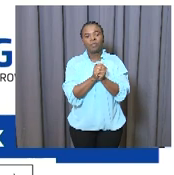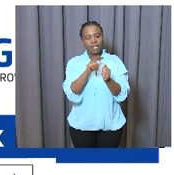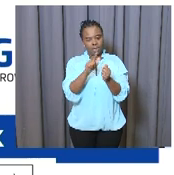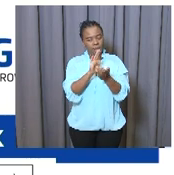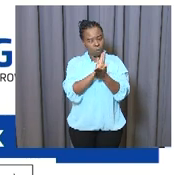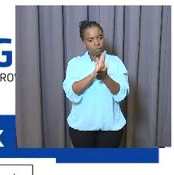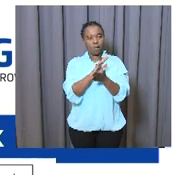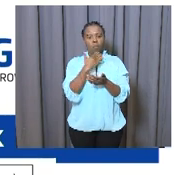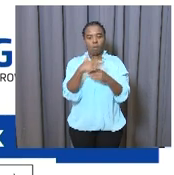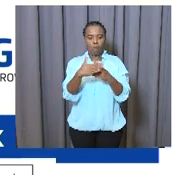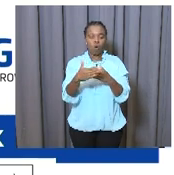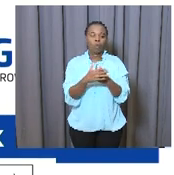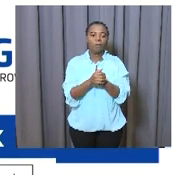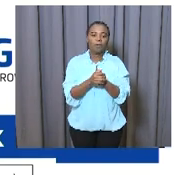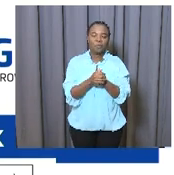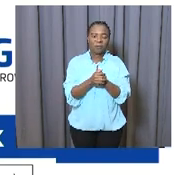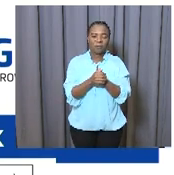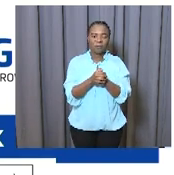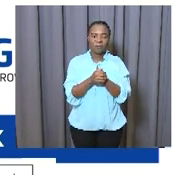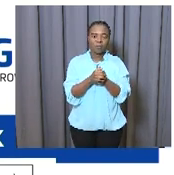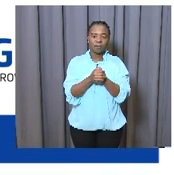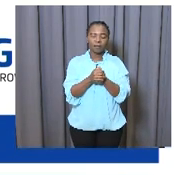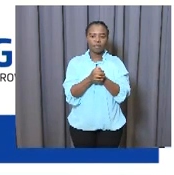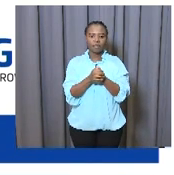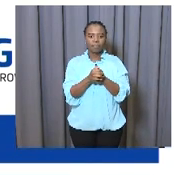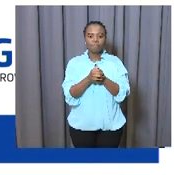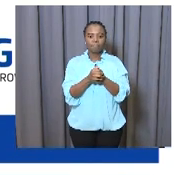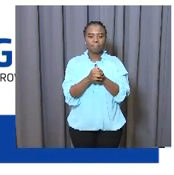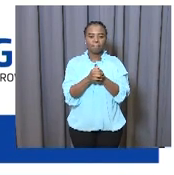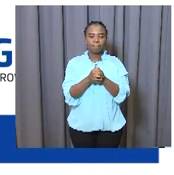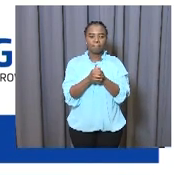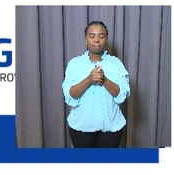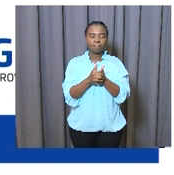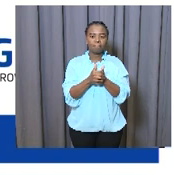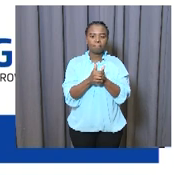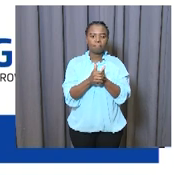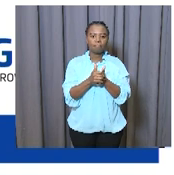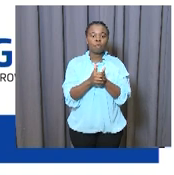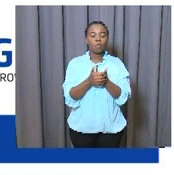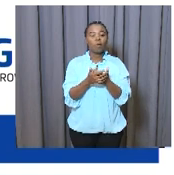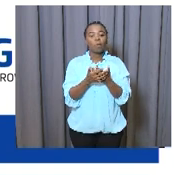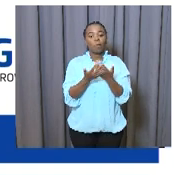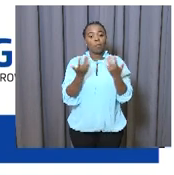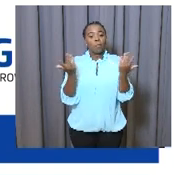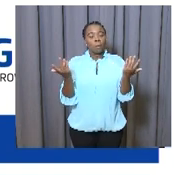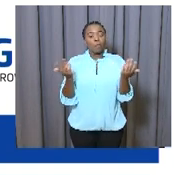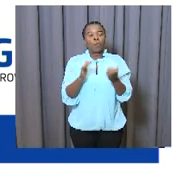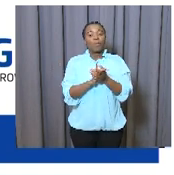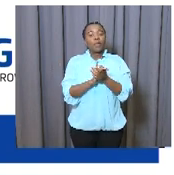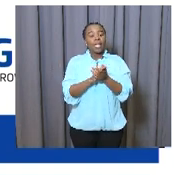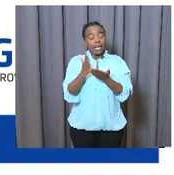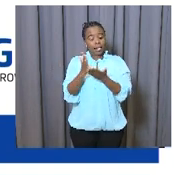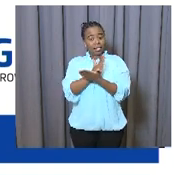appreciated. So having said that, some of the